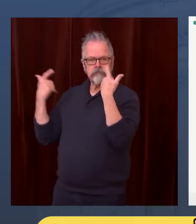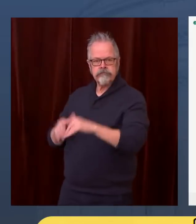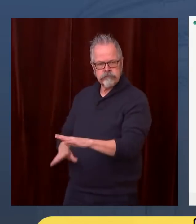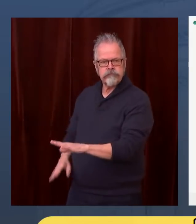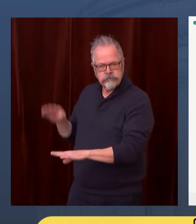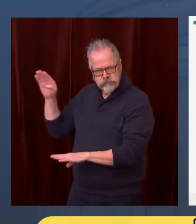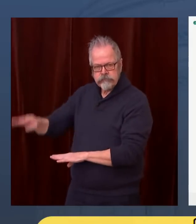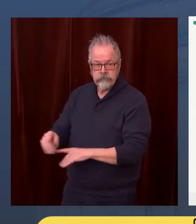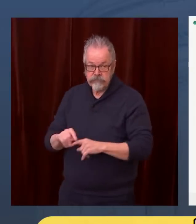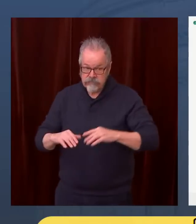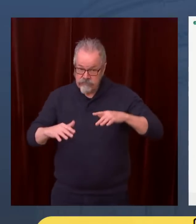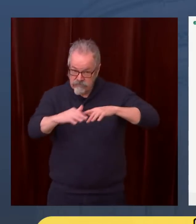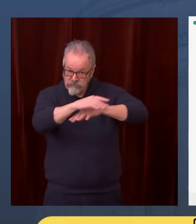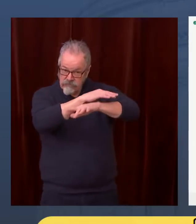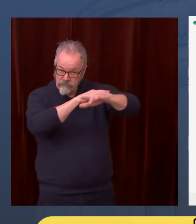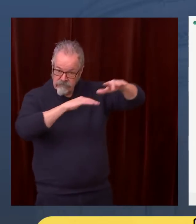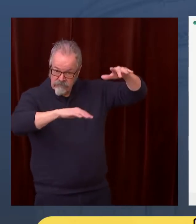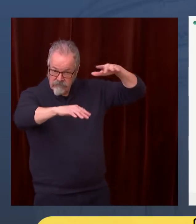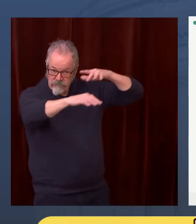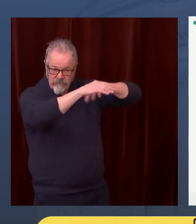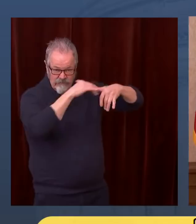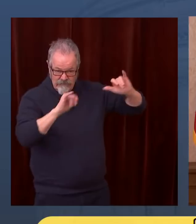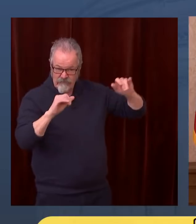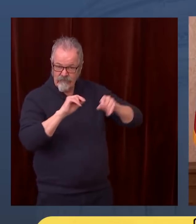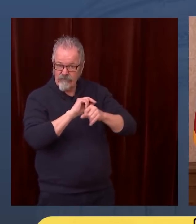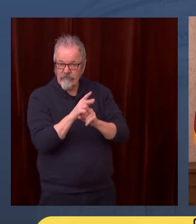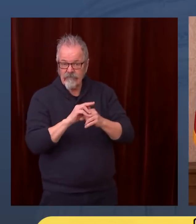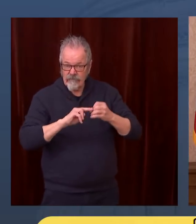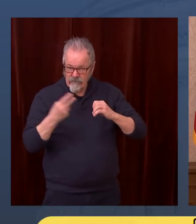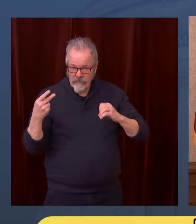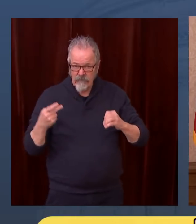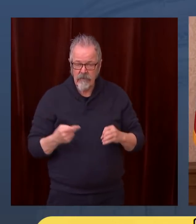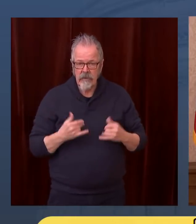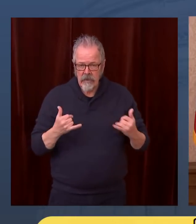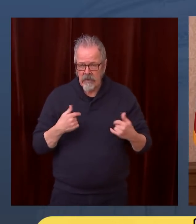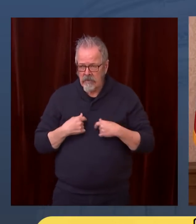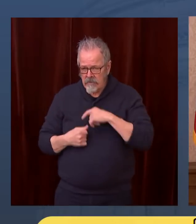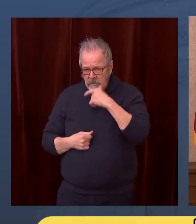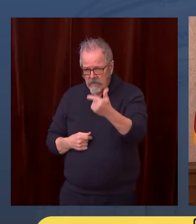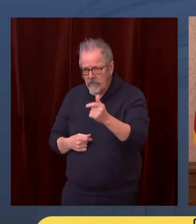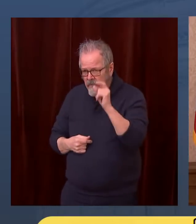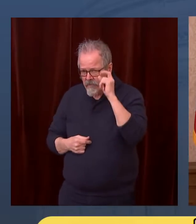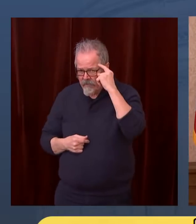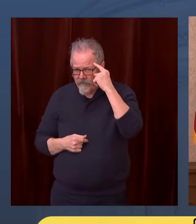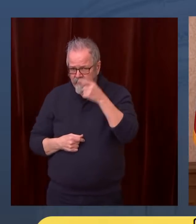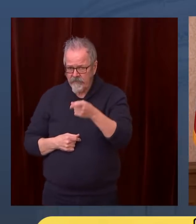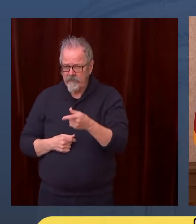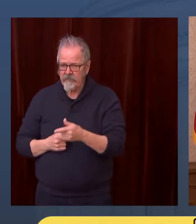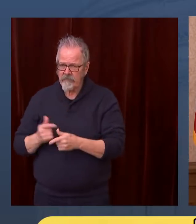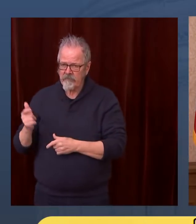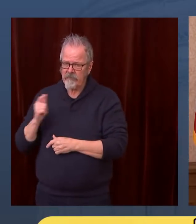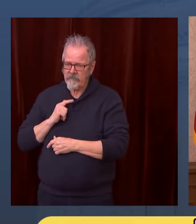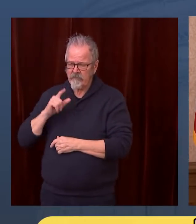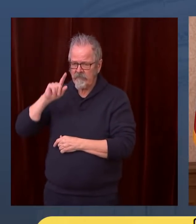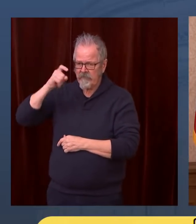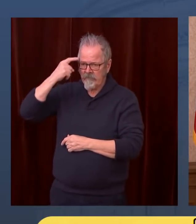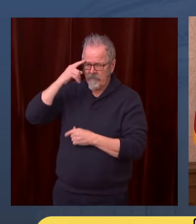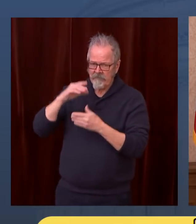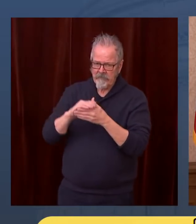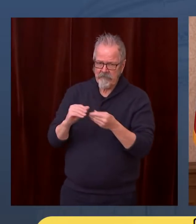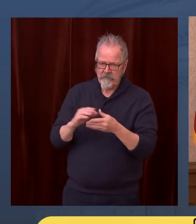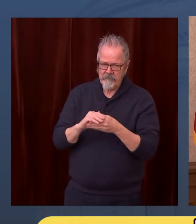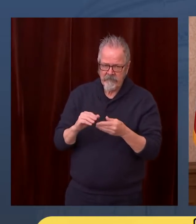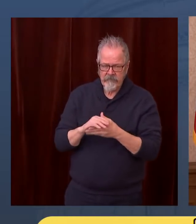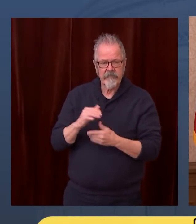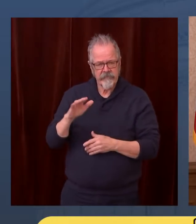answer that question. Governor, I'll turn it back. Yeah, answer to your other question. Look, we understand people